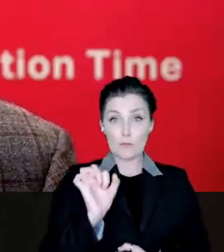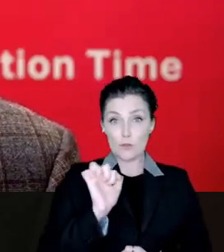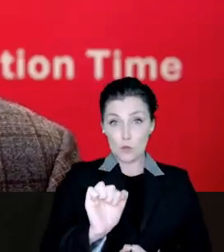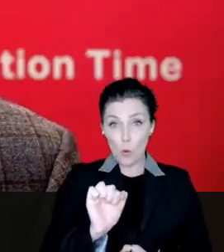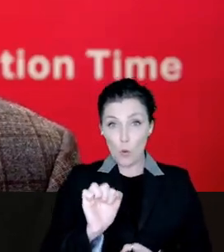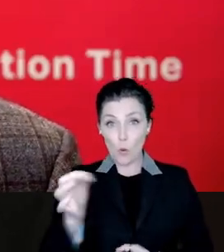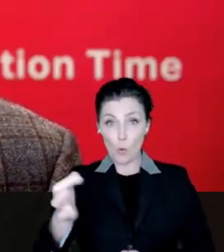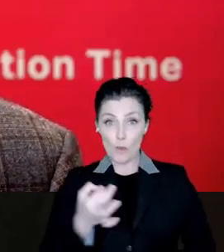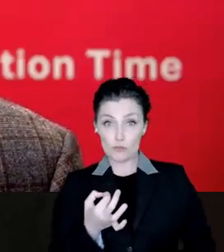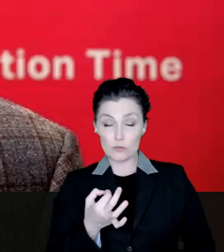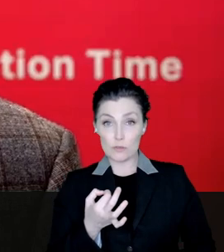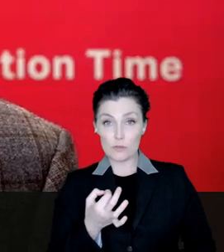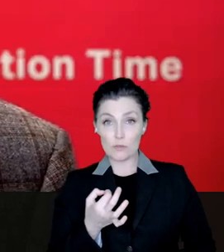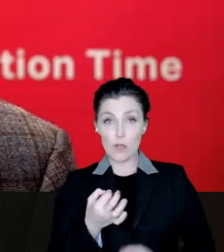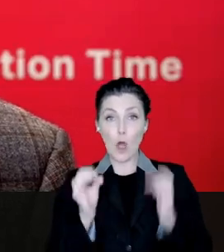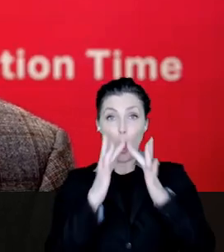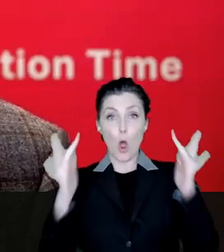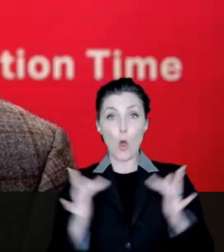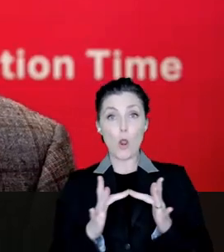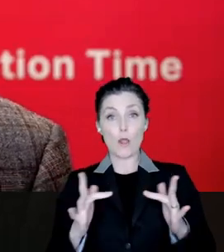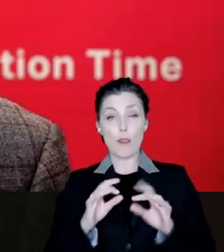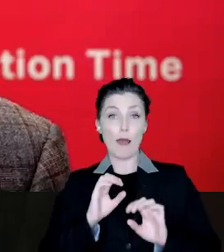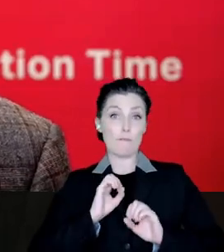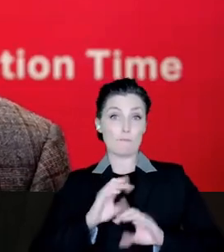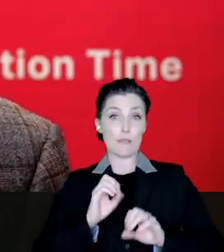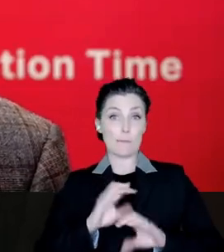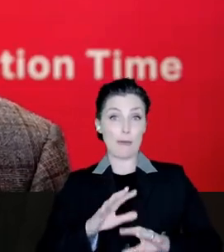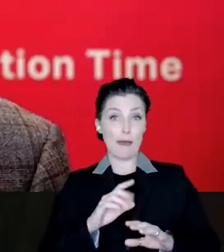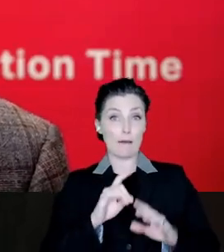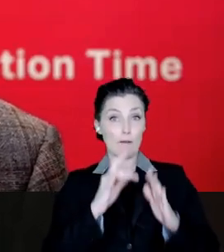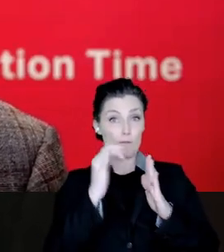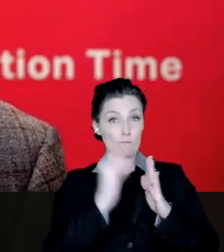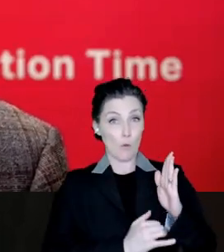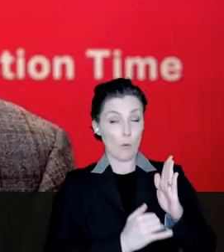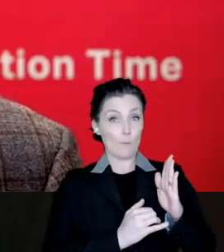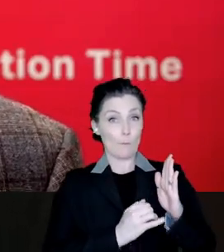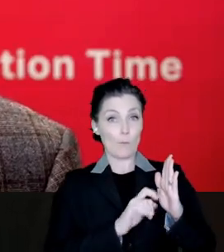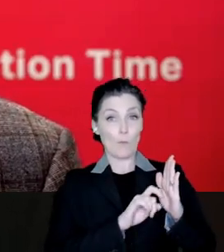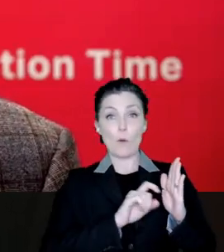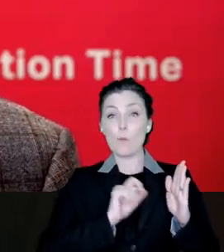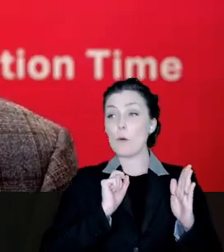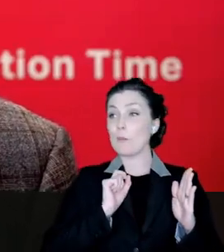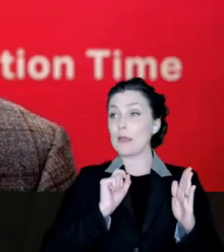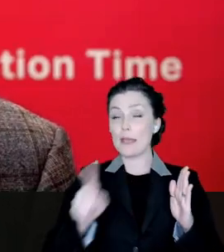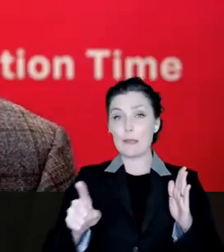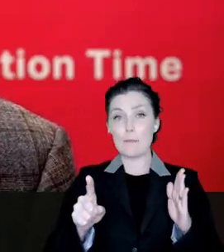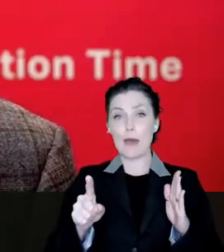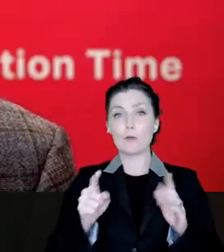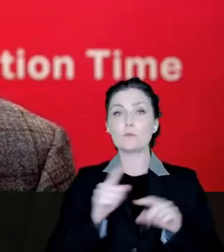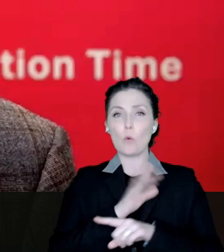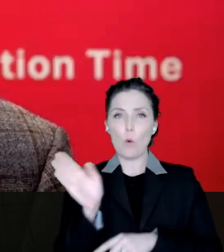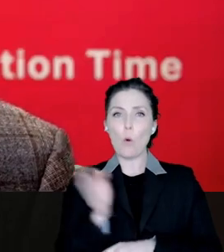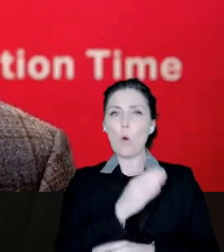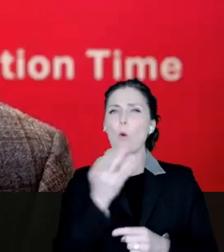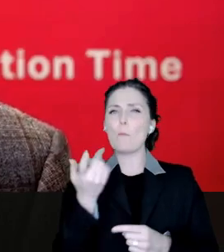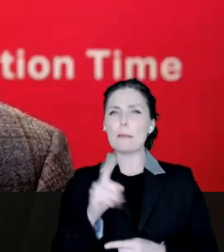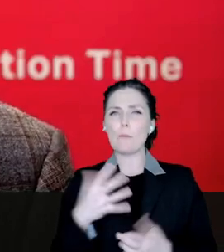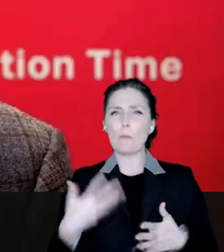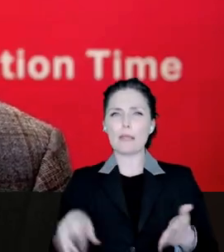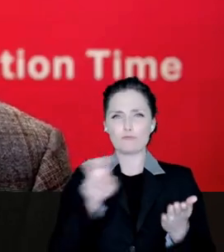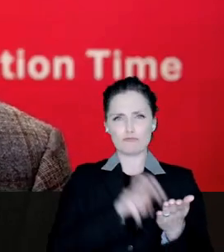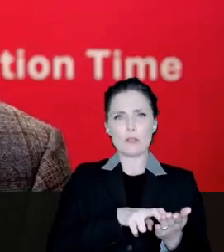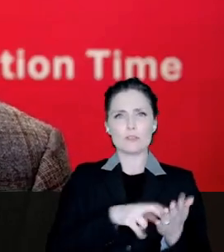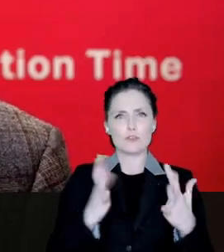the online feedback form, which will be emailed to the registered audience members, will explain how to submit